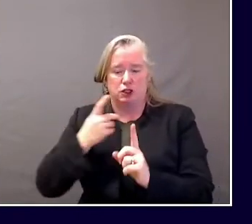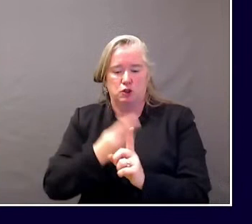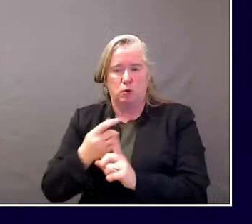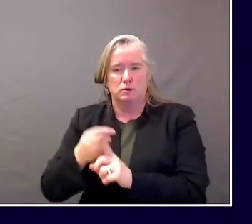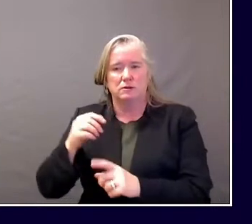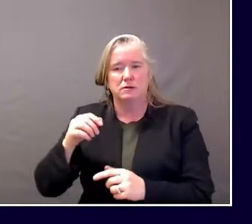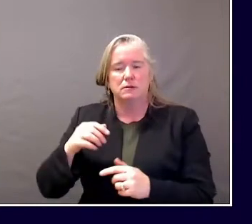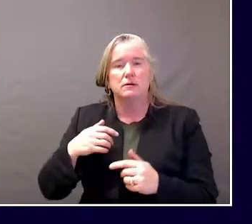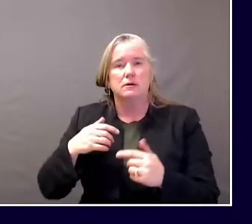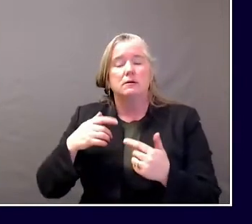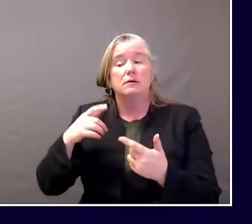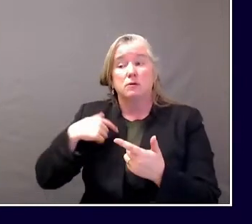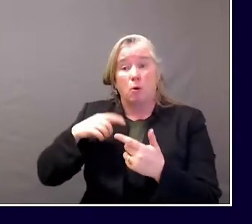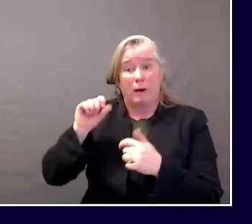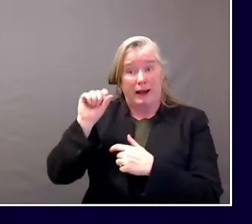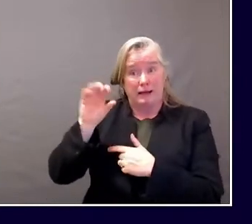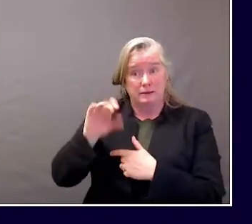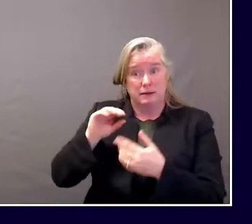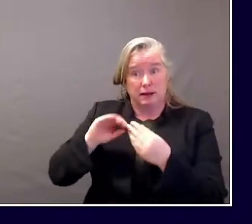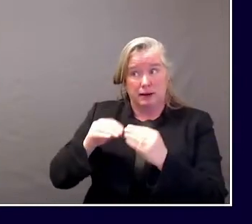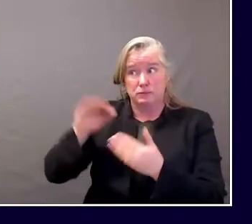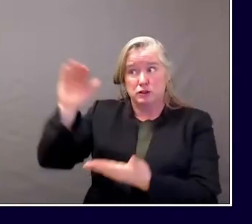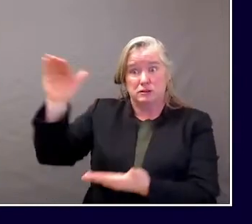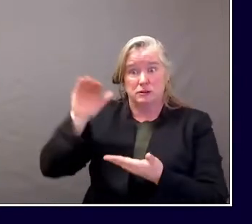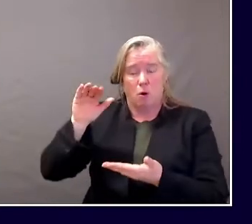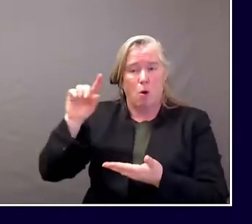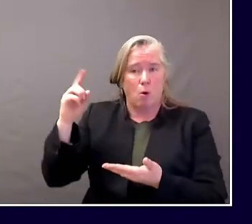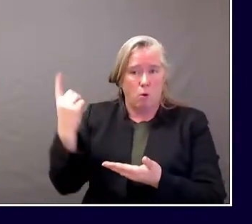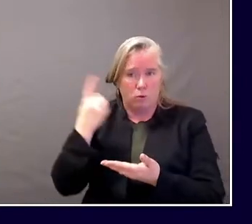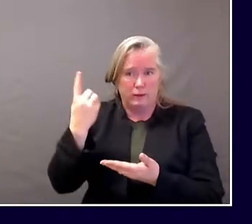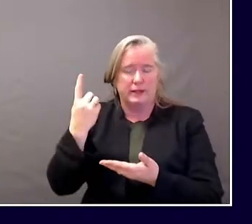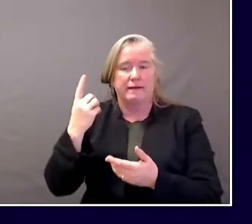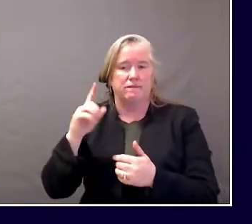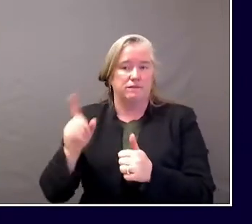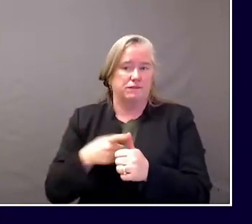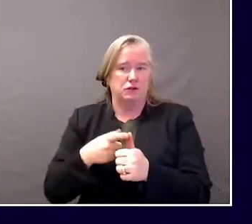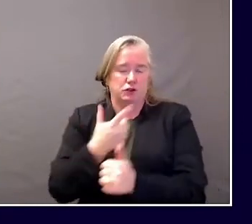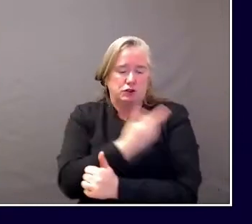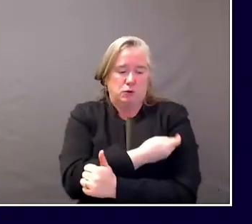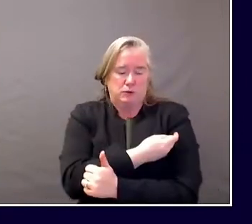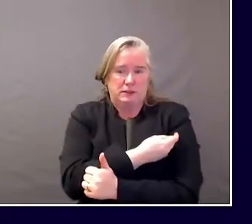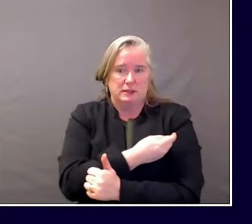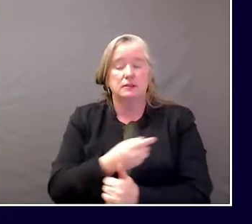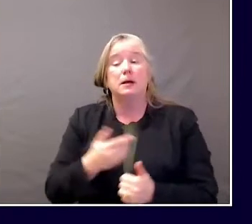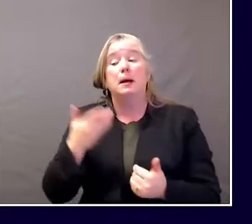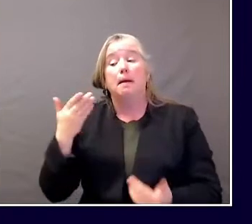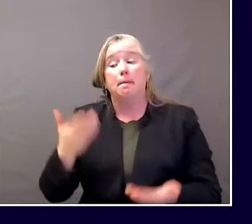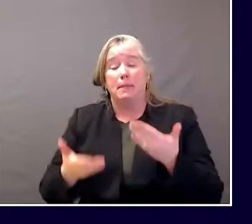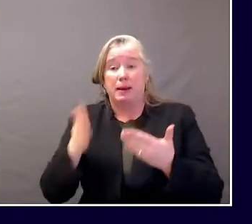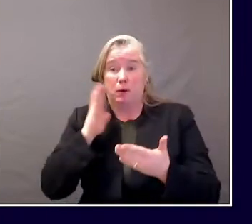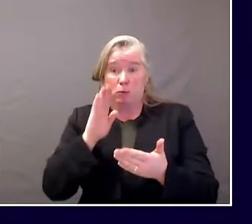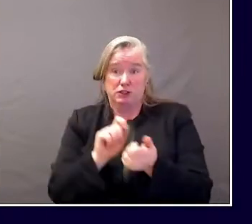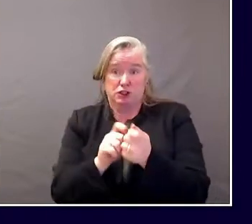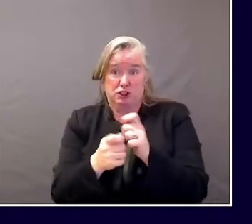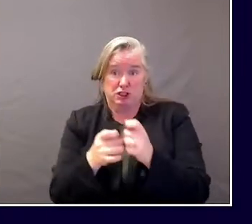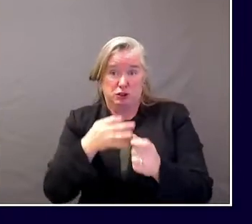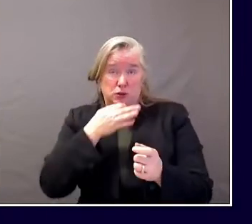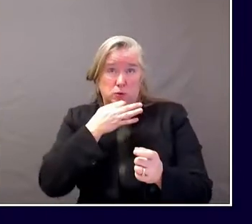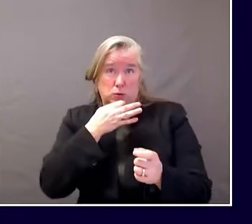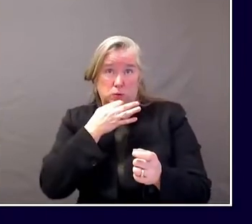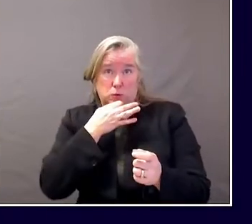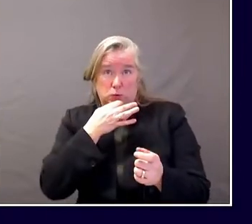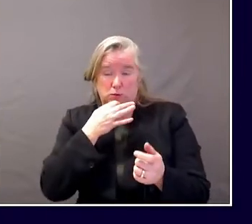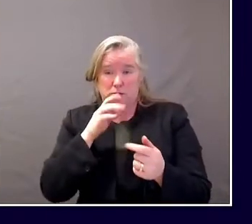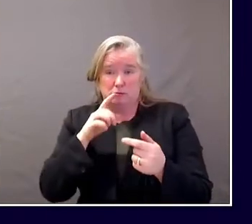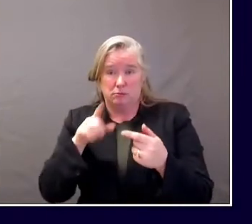earlier, those are first doses, not second doses. There may be some changes coming to that in the near